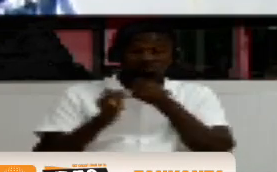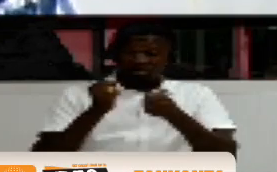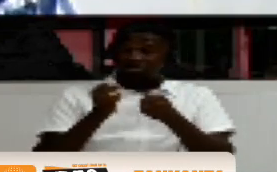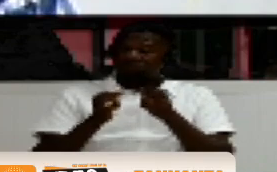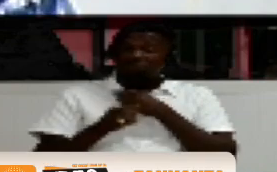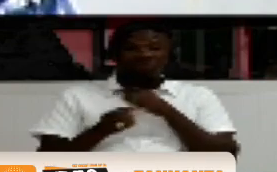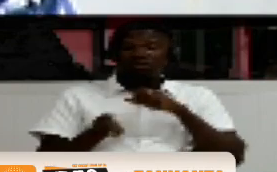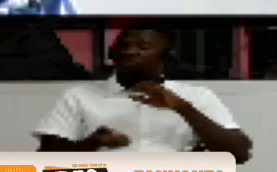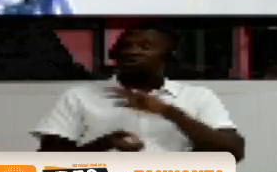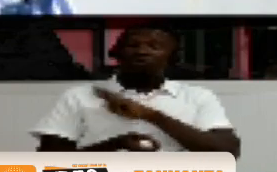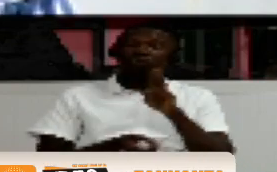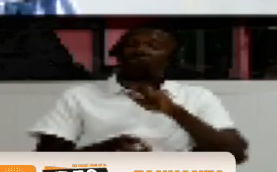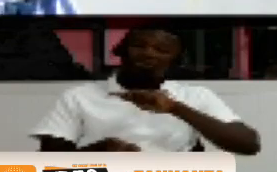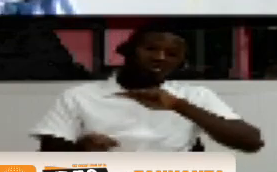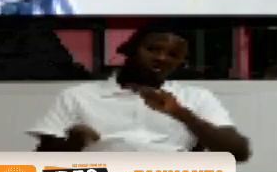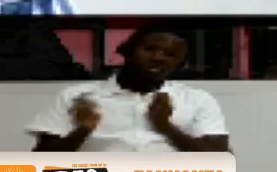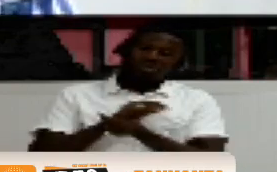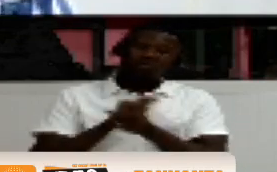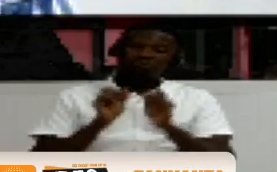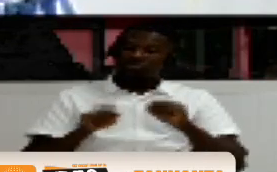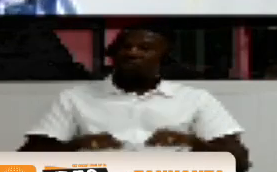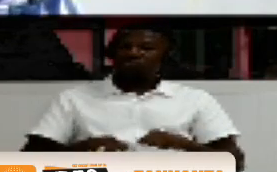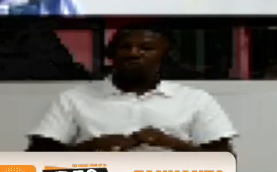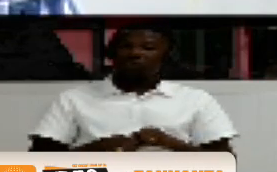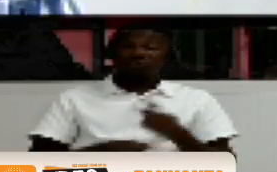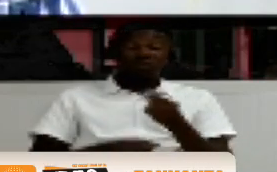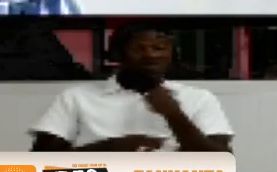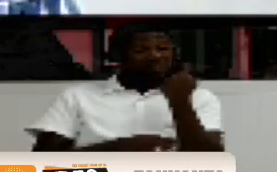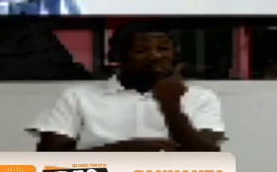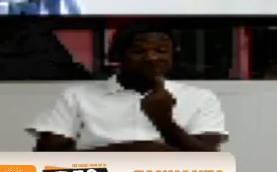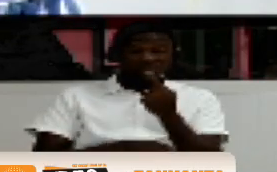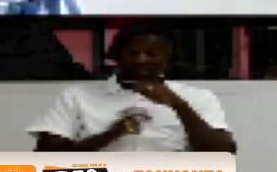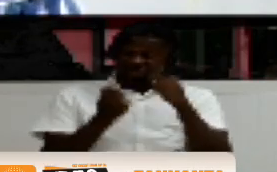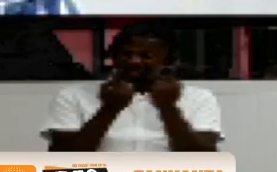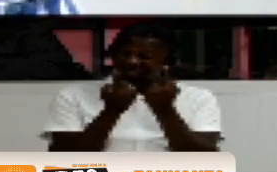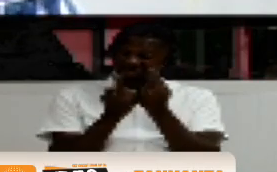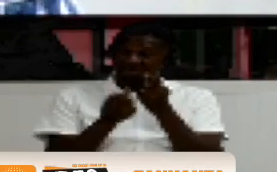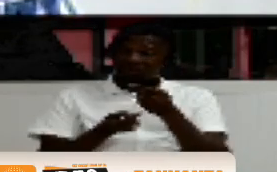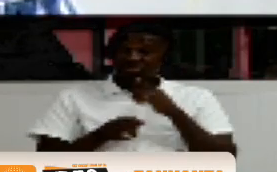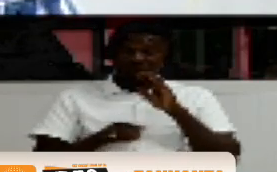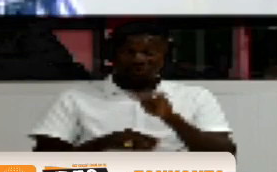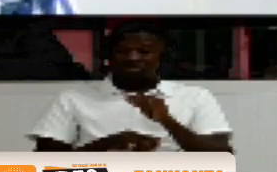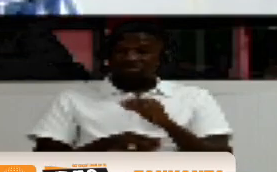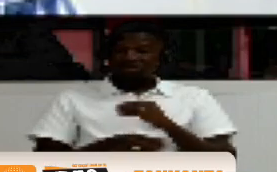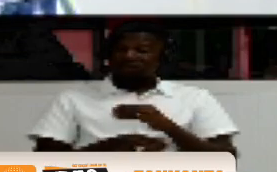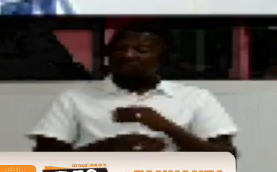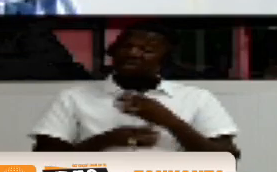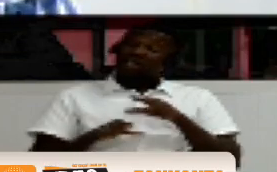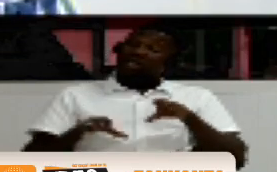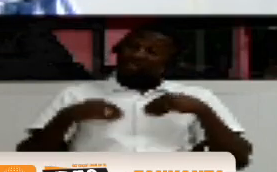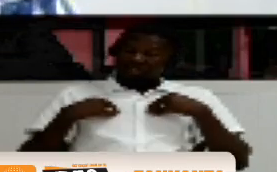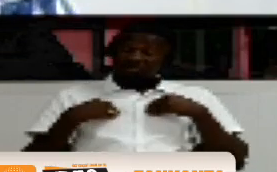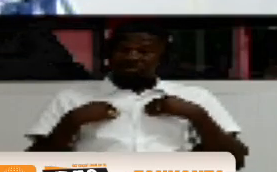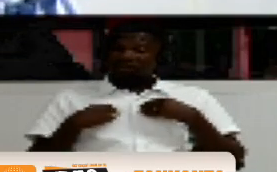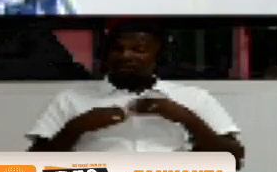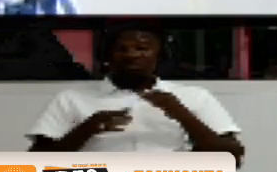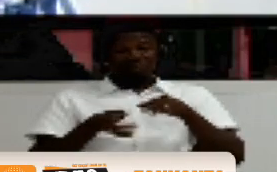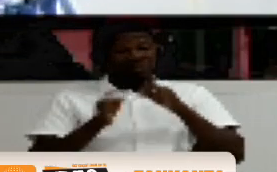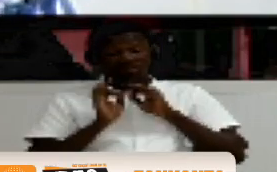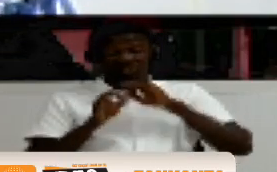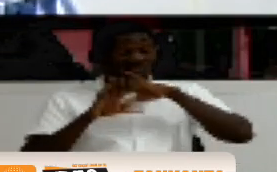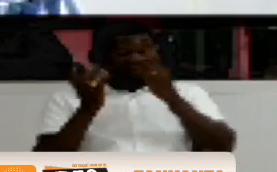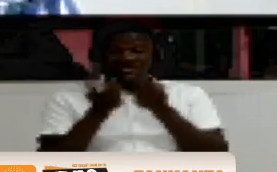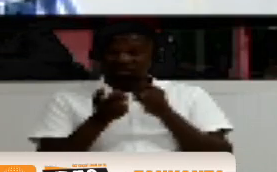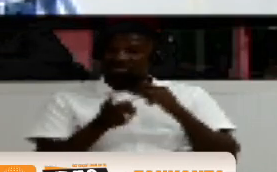we cannot change it. The only thing that we can do is bear it and take anything that comes our